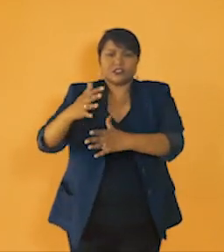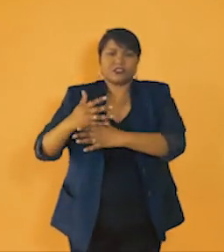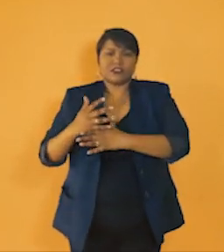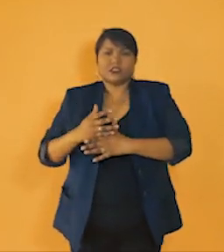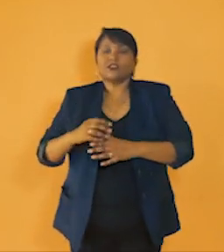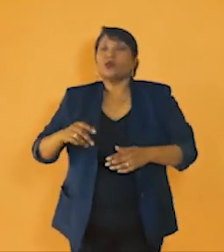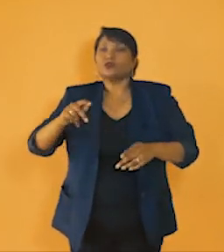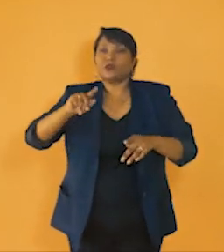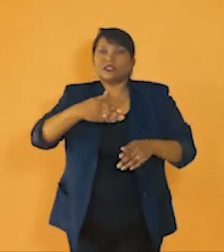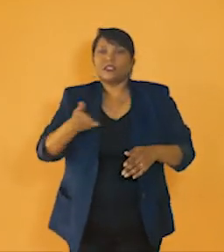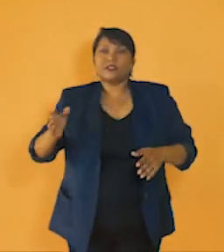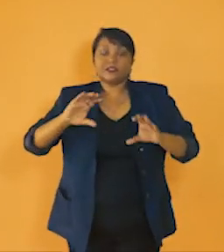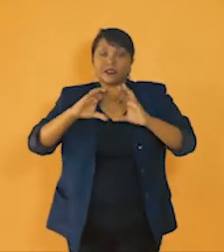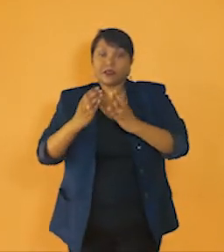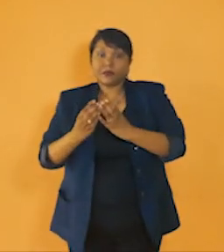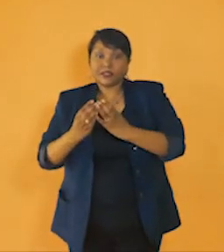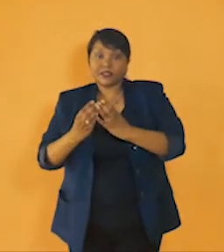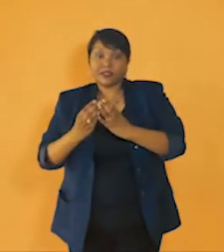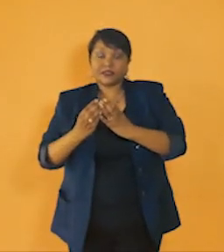what drives everything else.